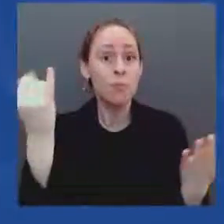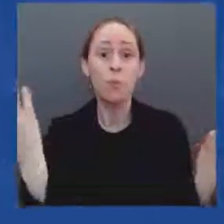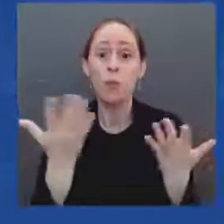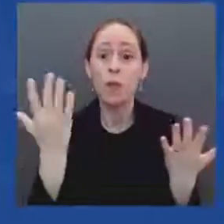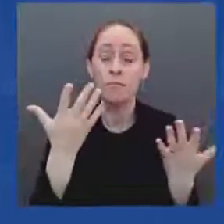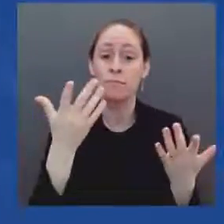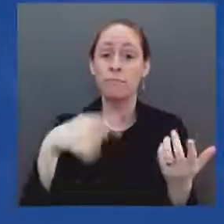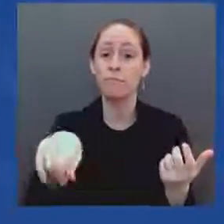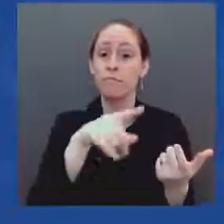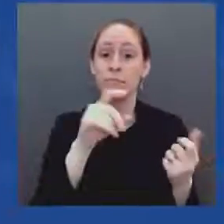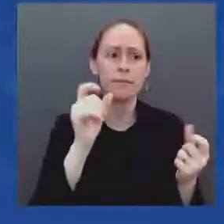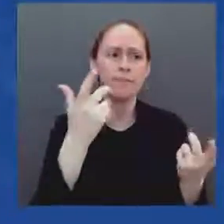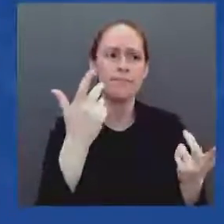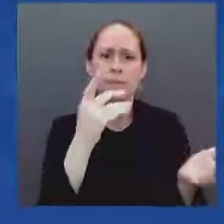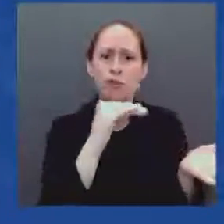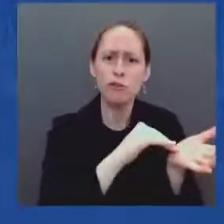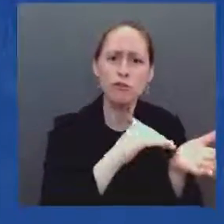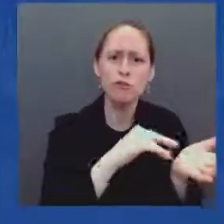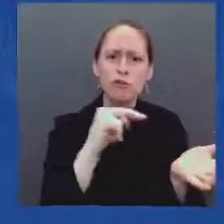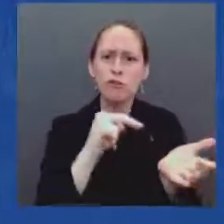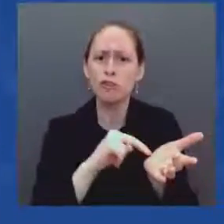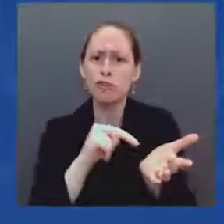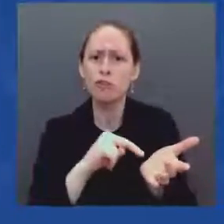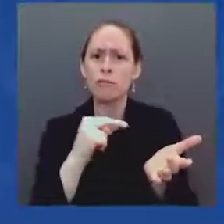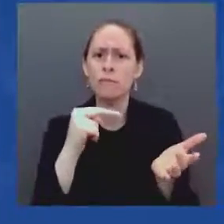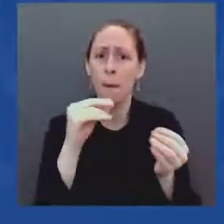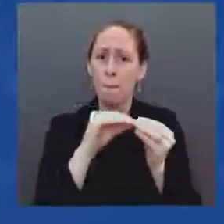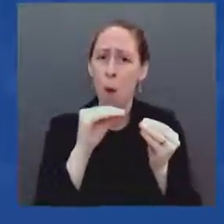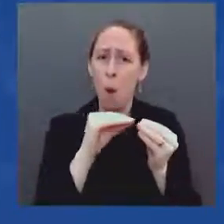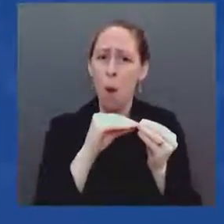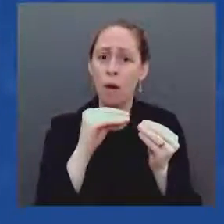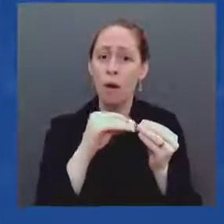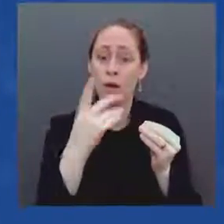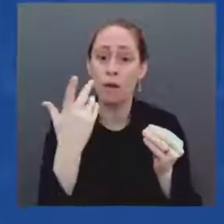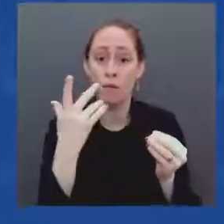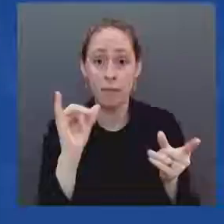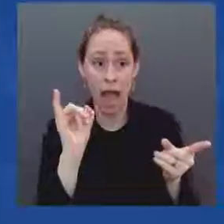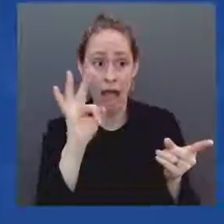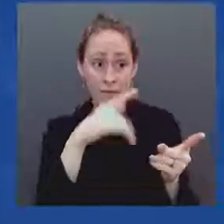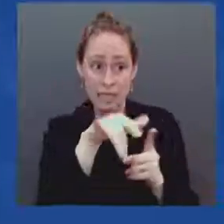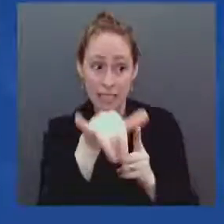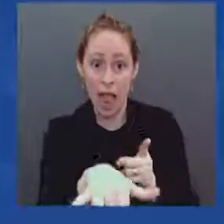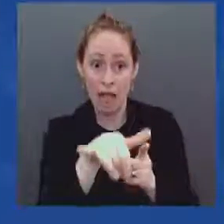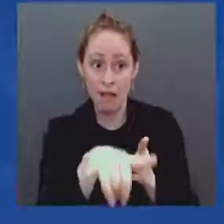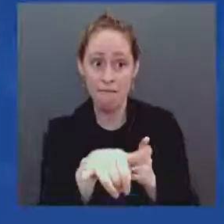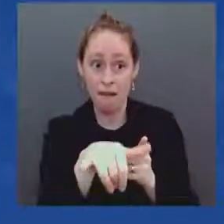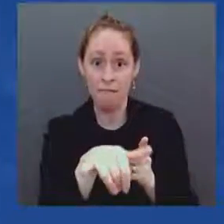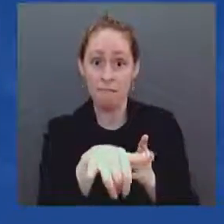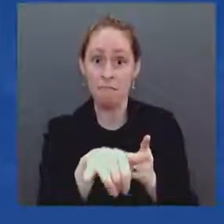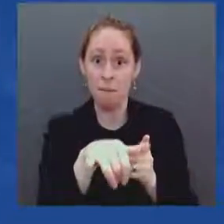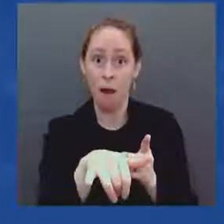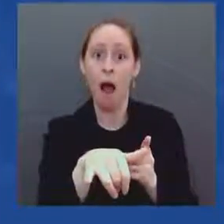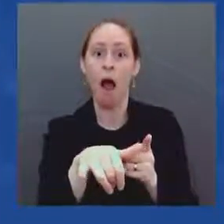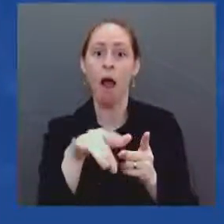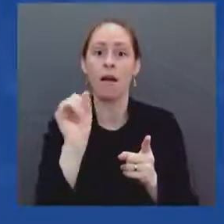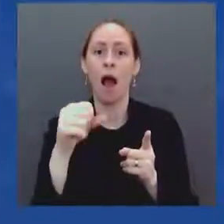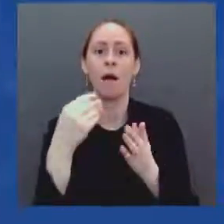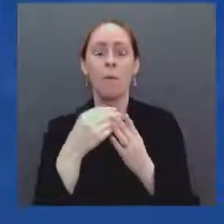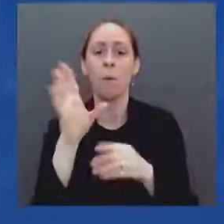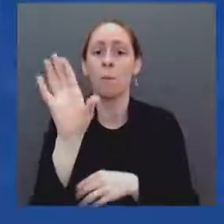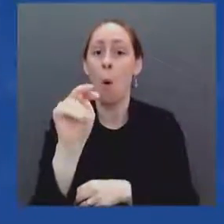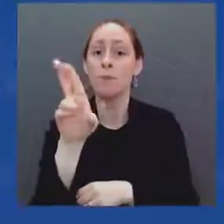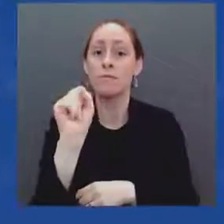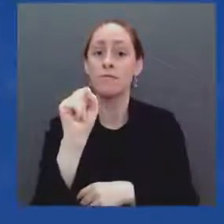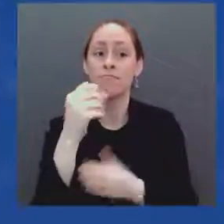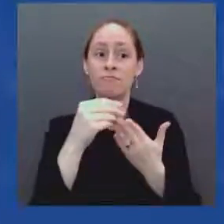workers like Delaware, Illinois, Kansas, Maine, Massachusetts, Michigan, Minnesota, and